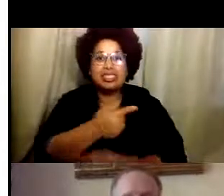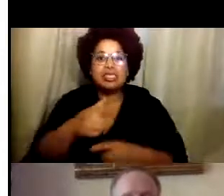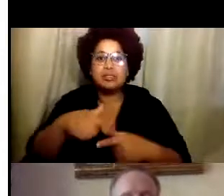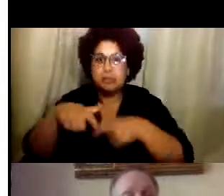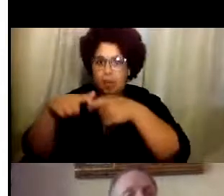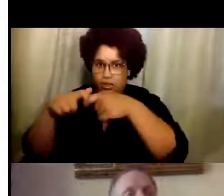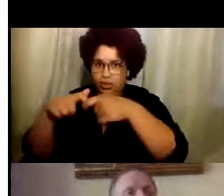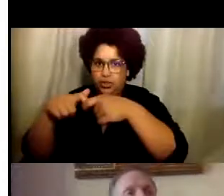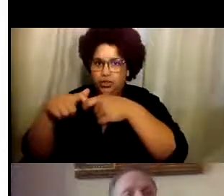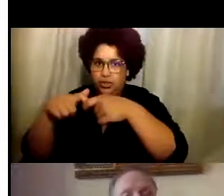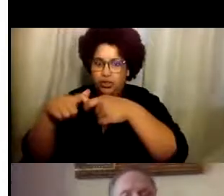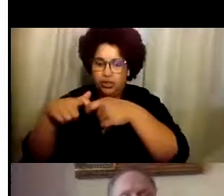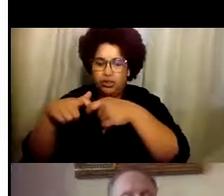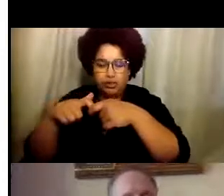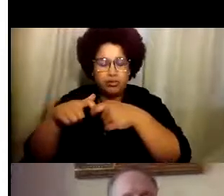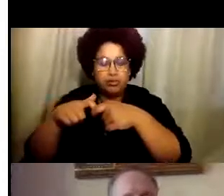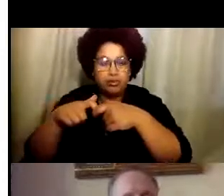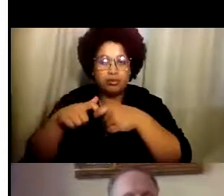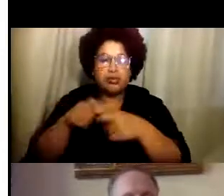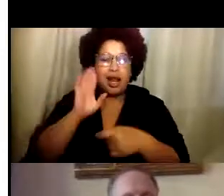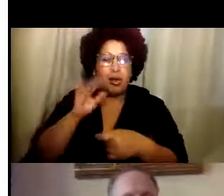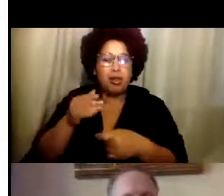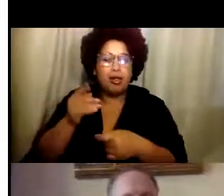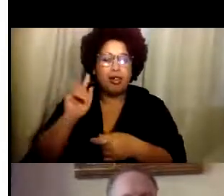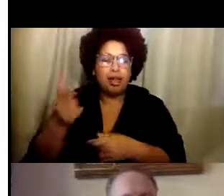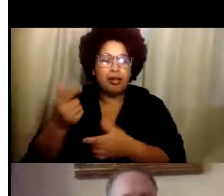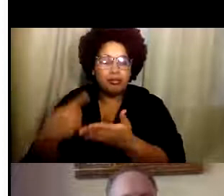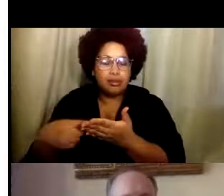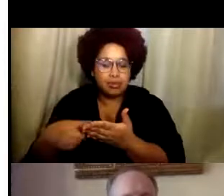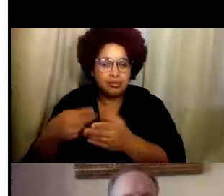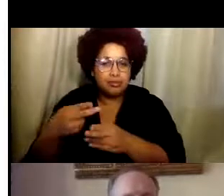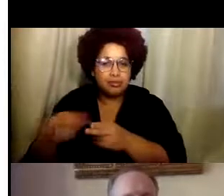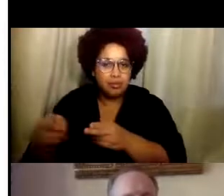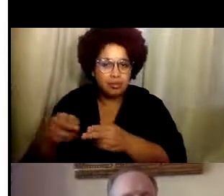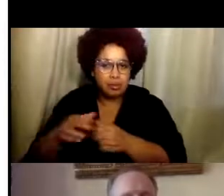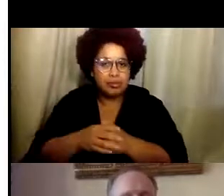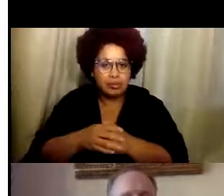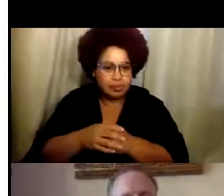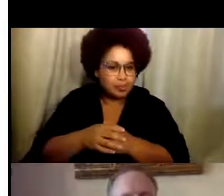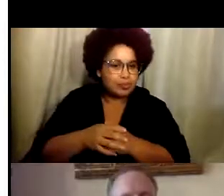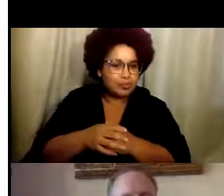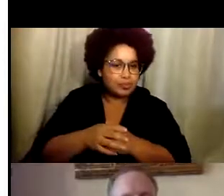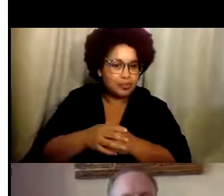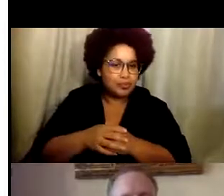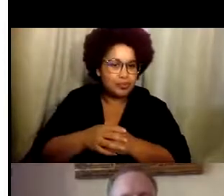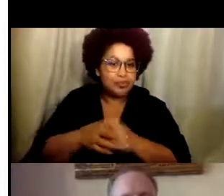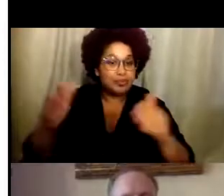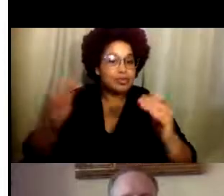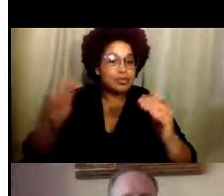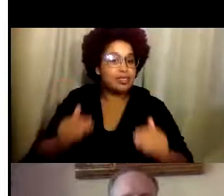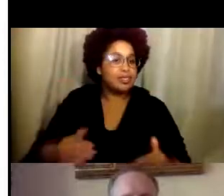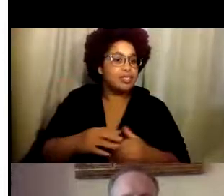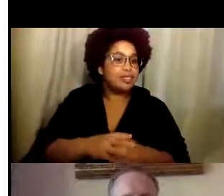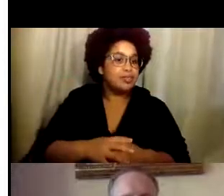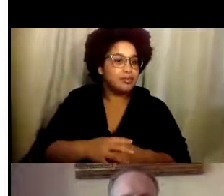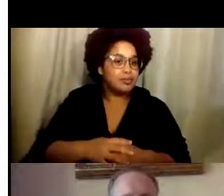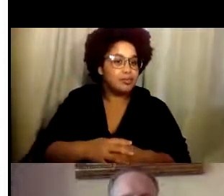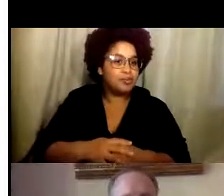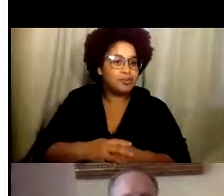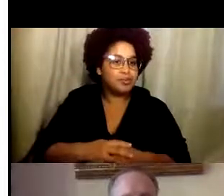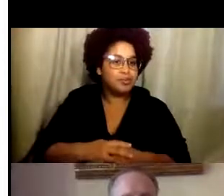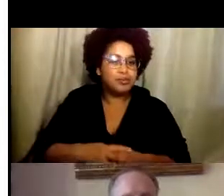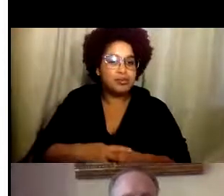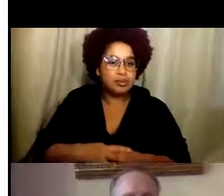pause. And I'll talk a little more about that in a couple more slides. Next slide, please.